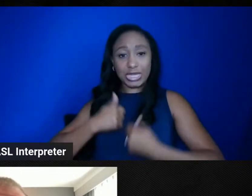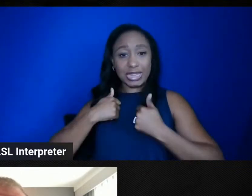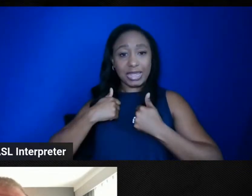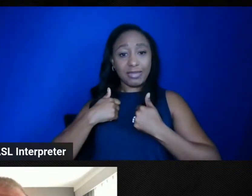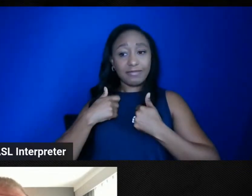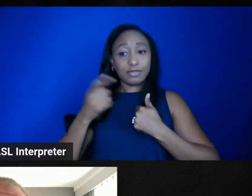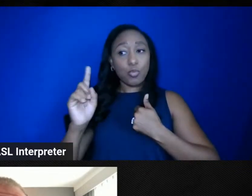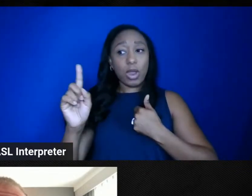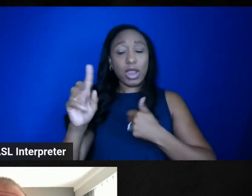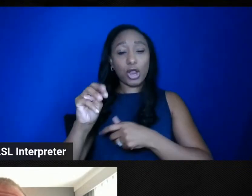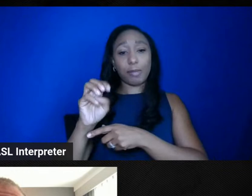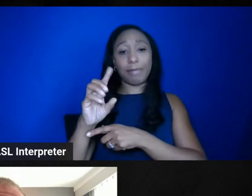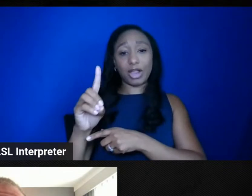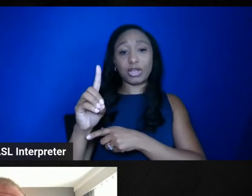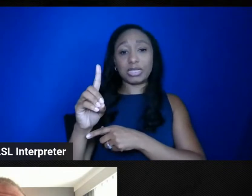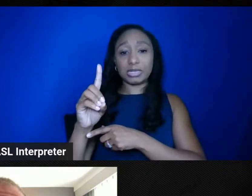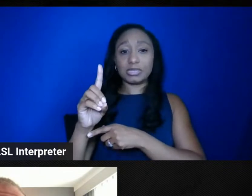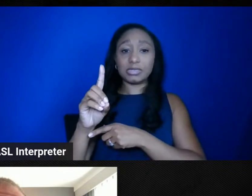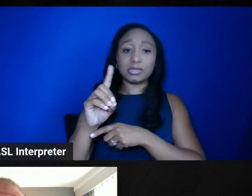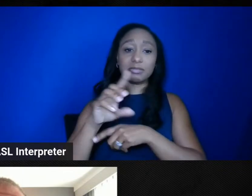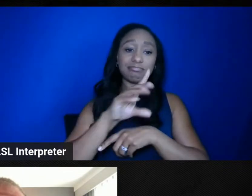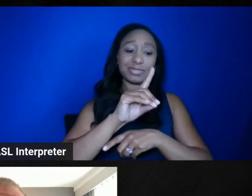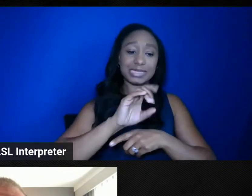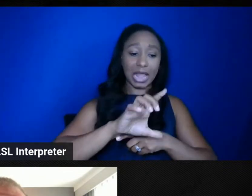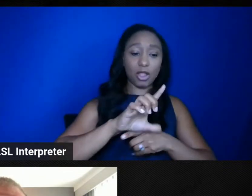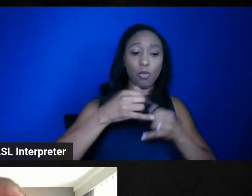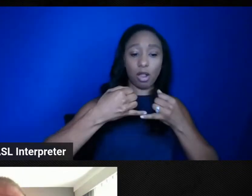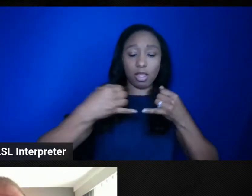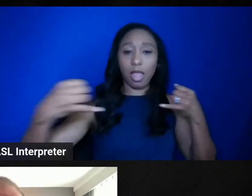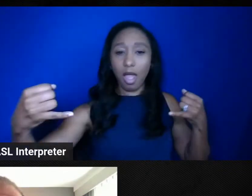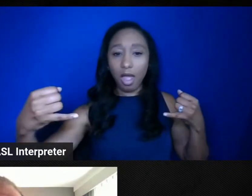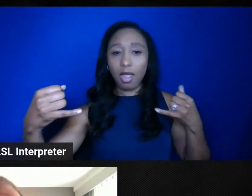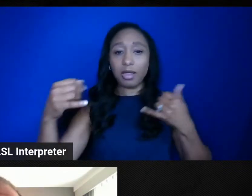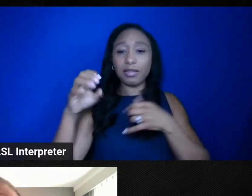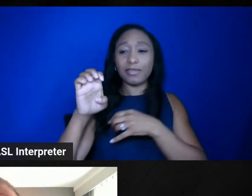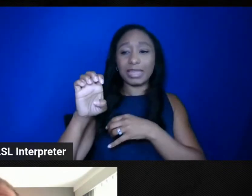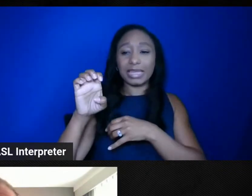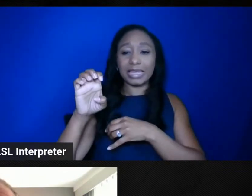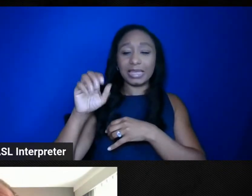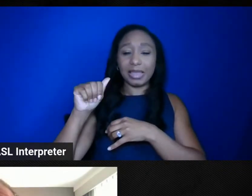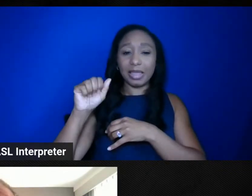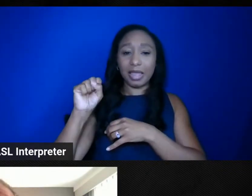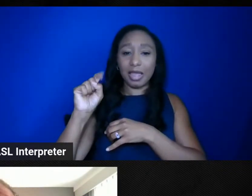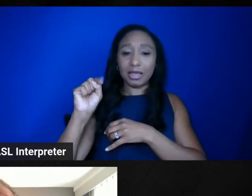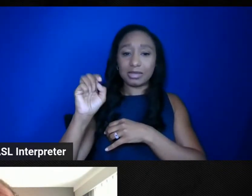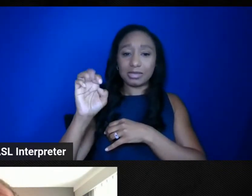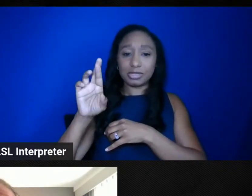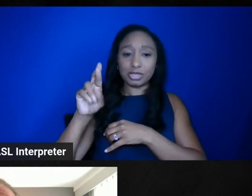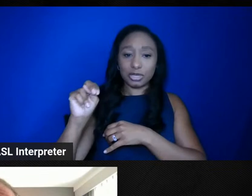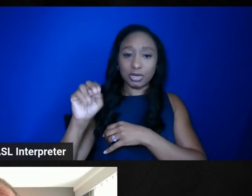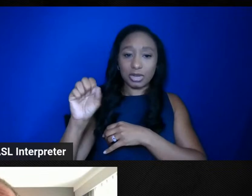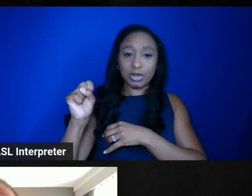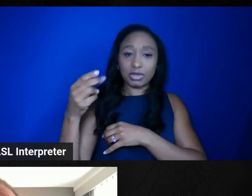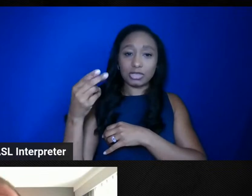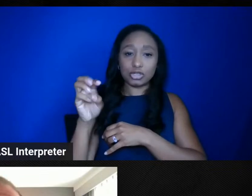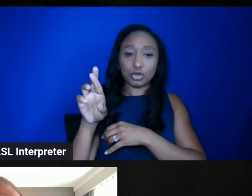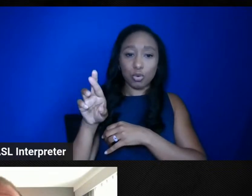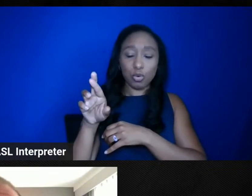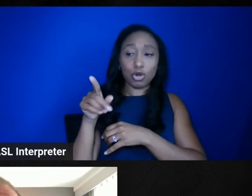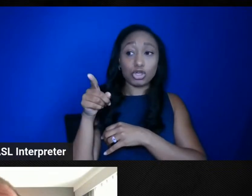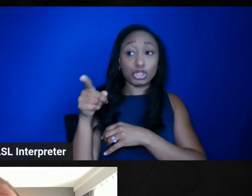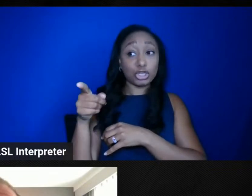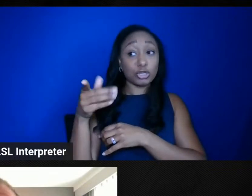near the Delaware line. And by the 1820s, she was the co-leader of a gang